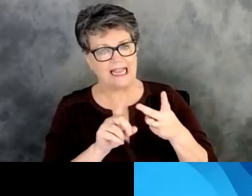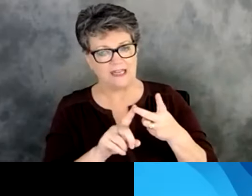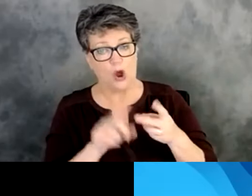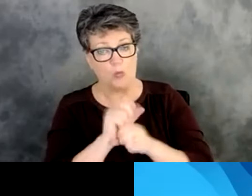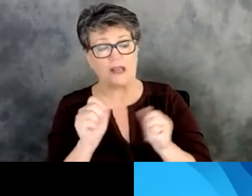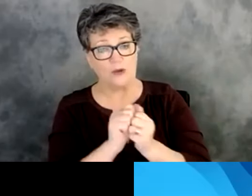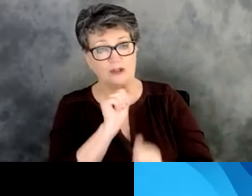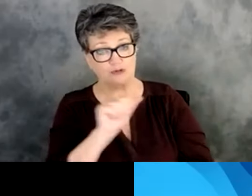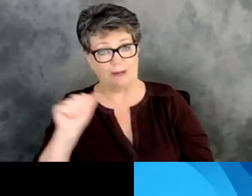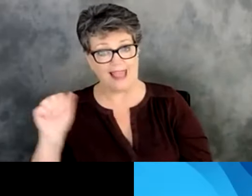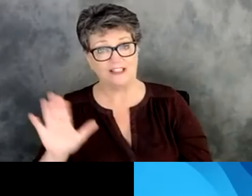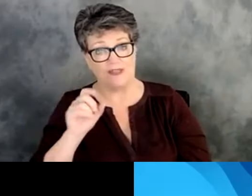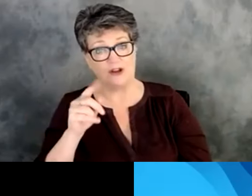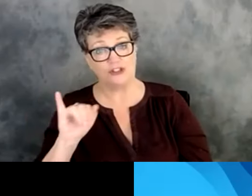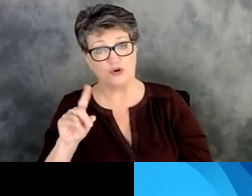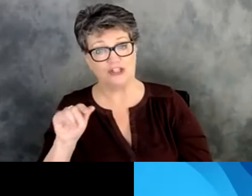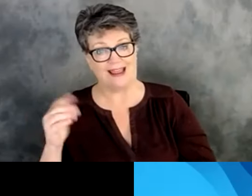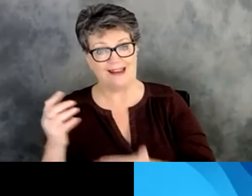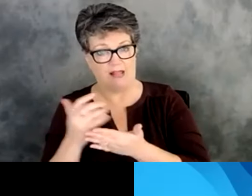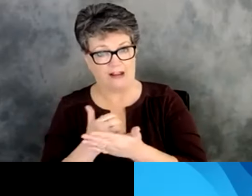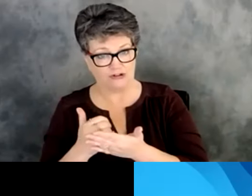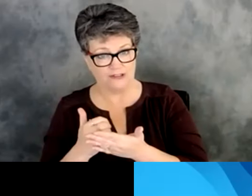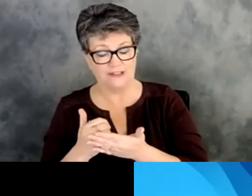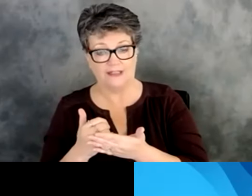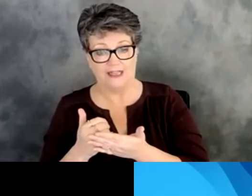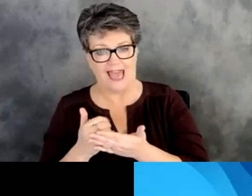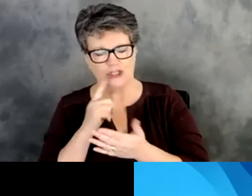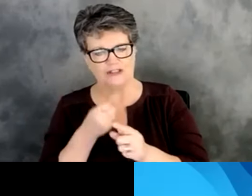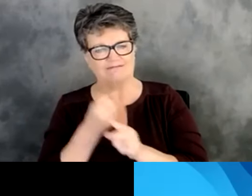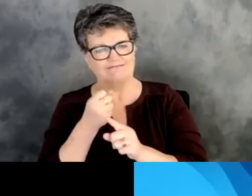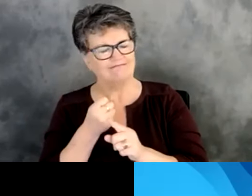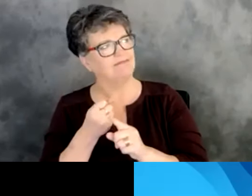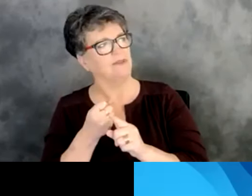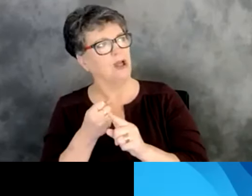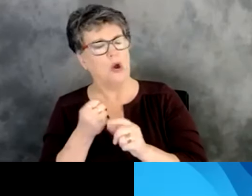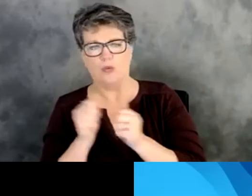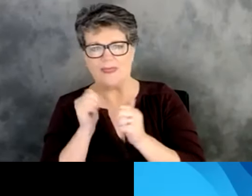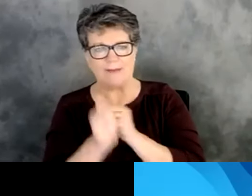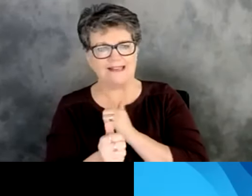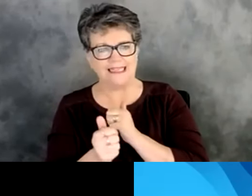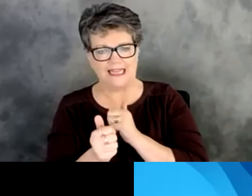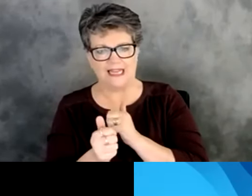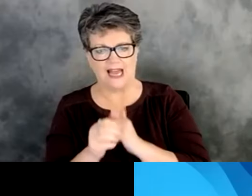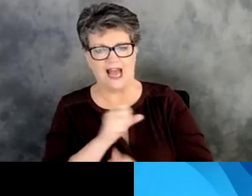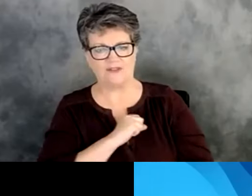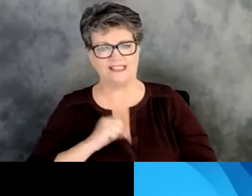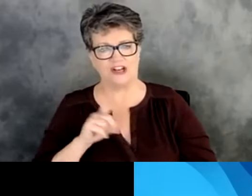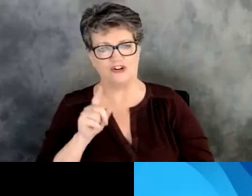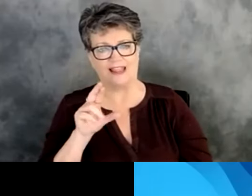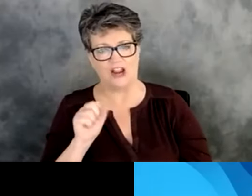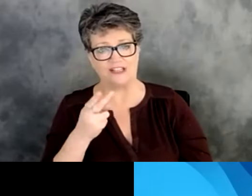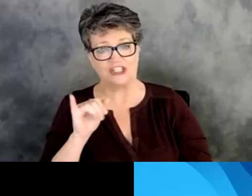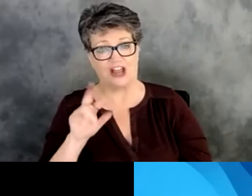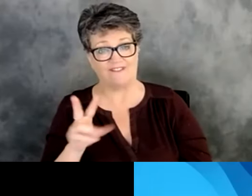with our AAAs on their SOGI data collection. And it just strikes me with the passage of the Senator Laird's HIV and